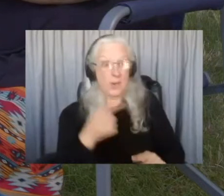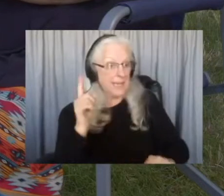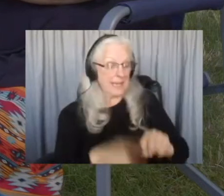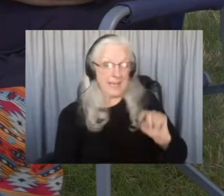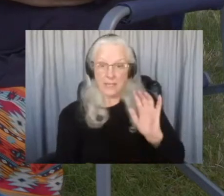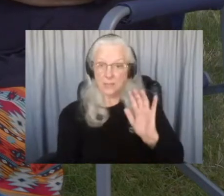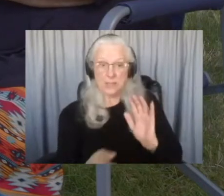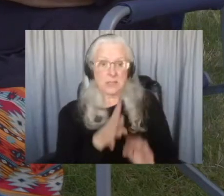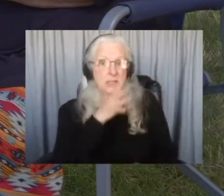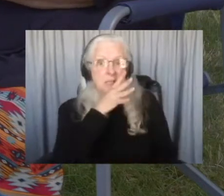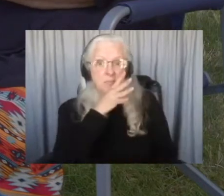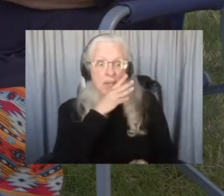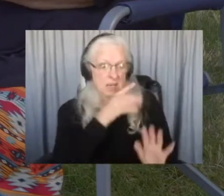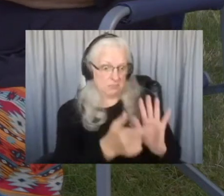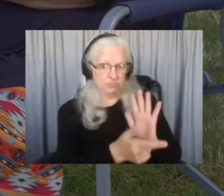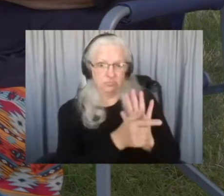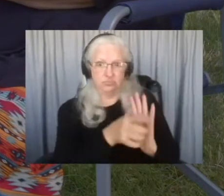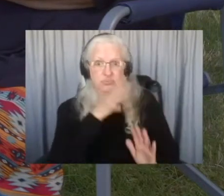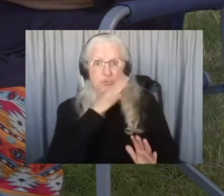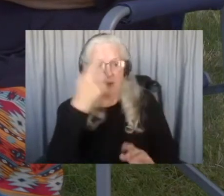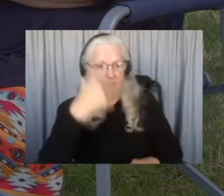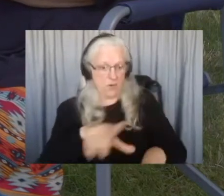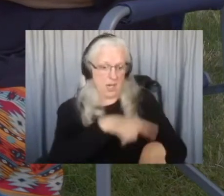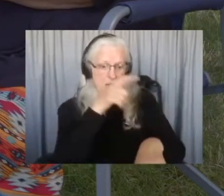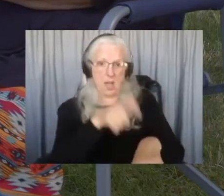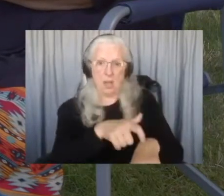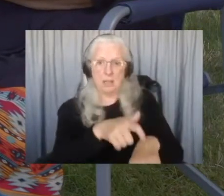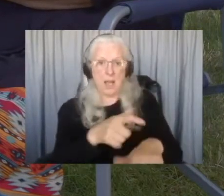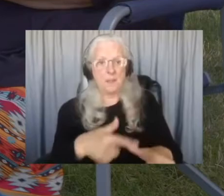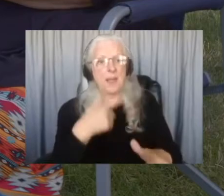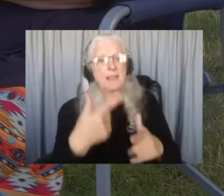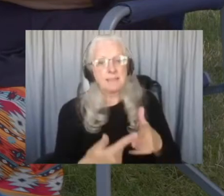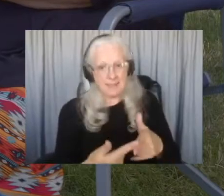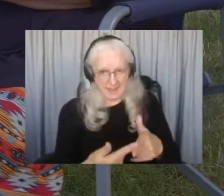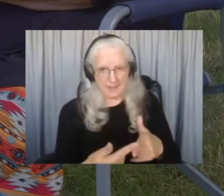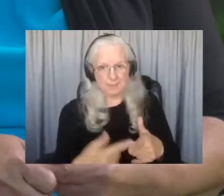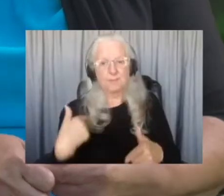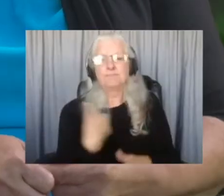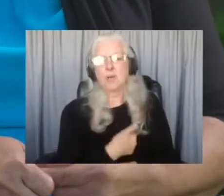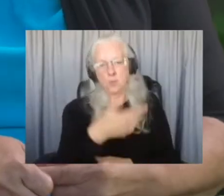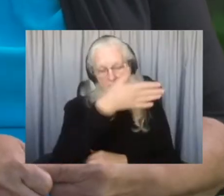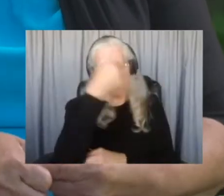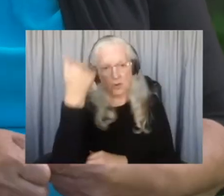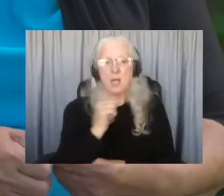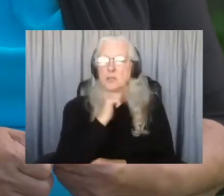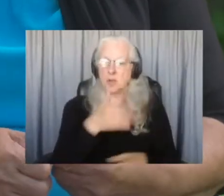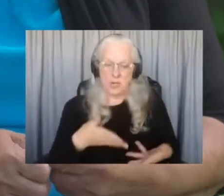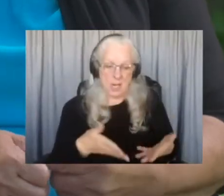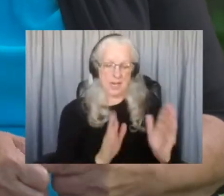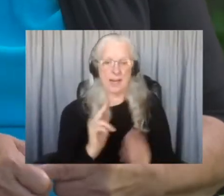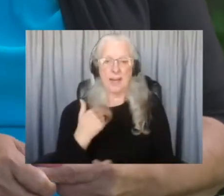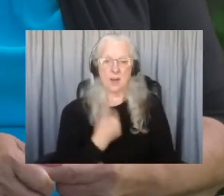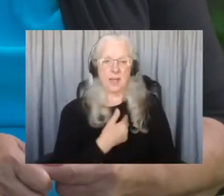for a long time, it can disappear. So not letting us speak our language made